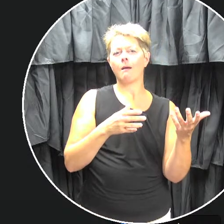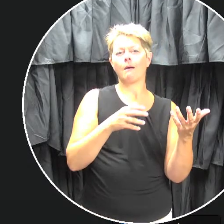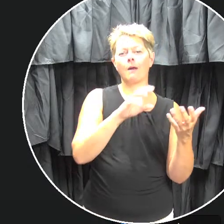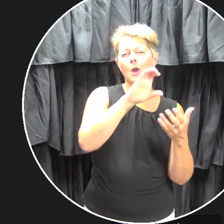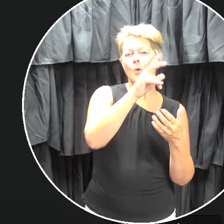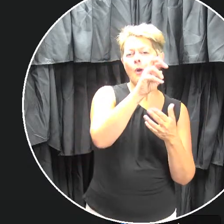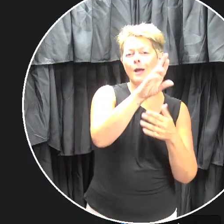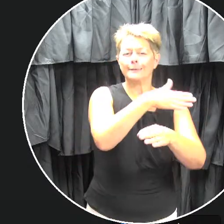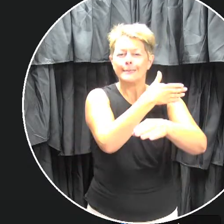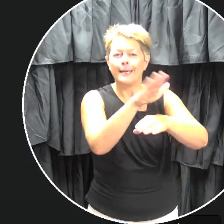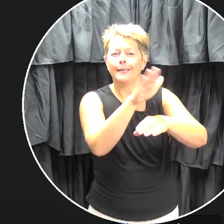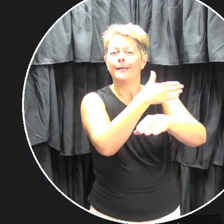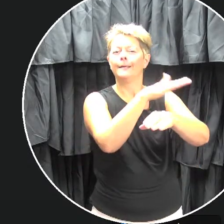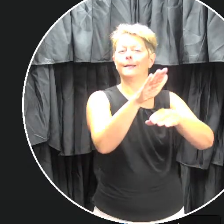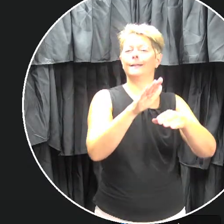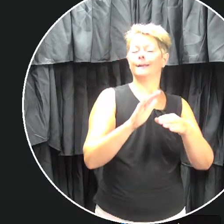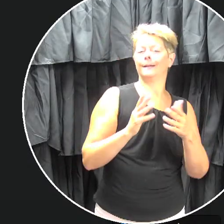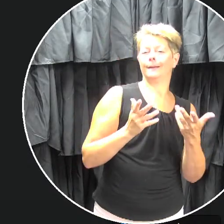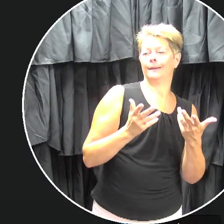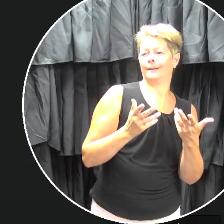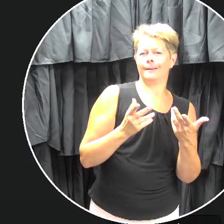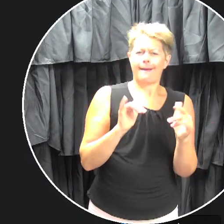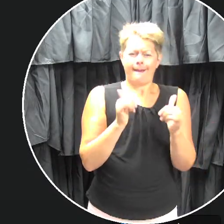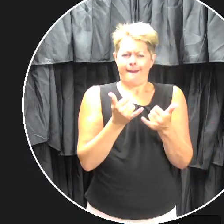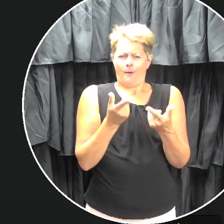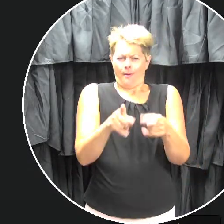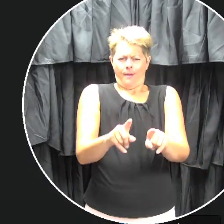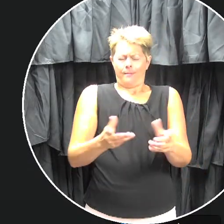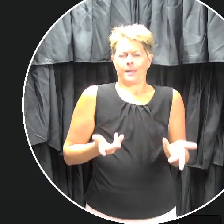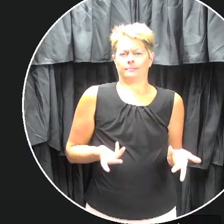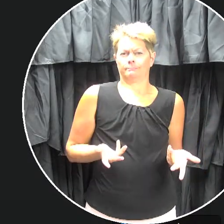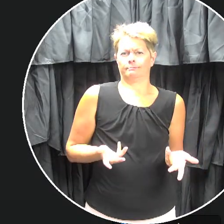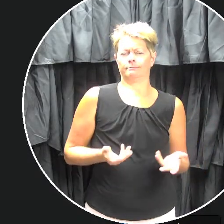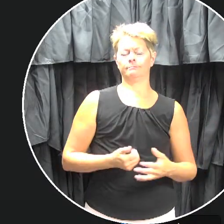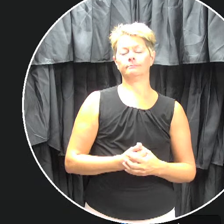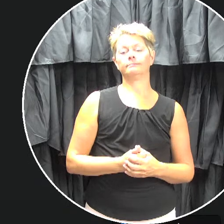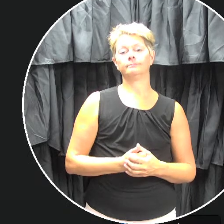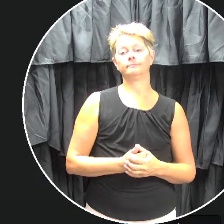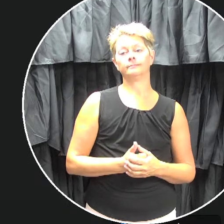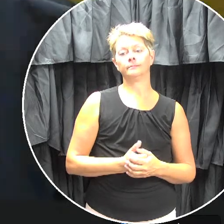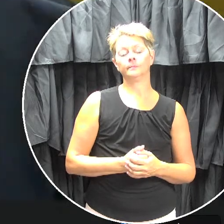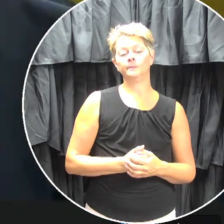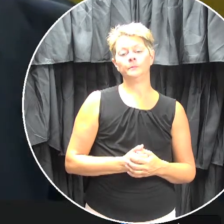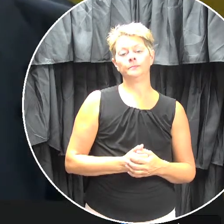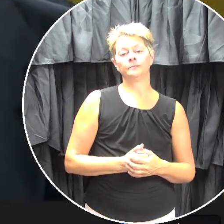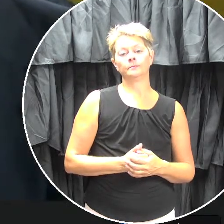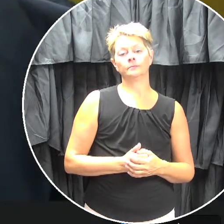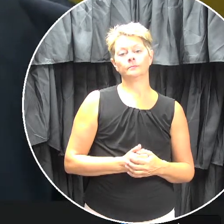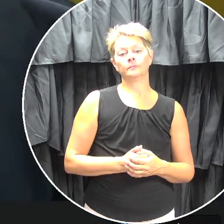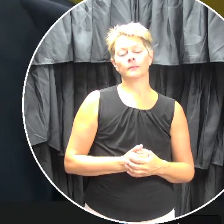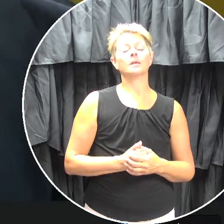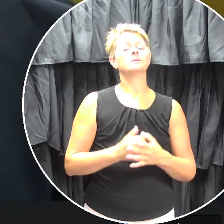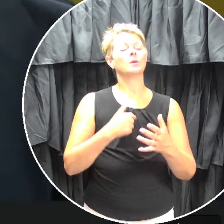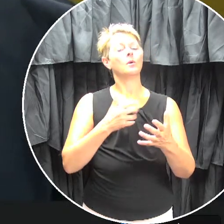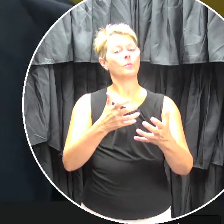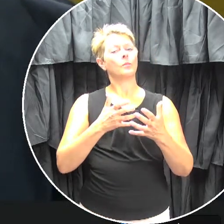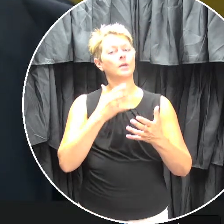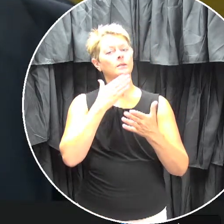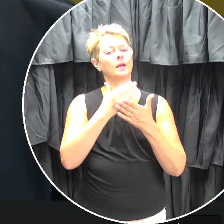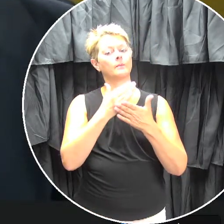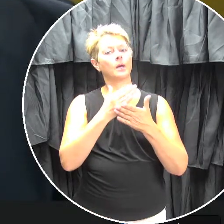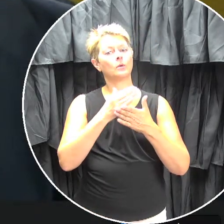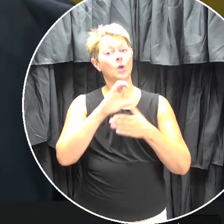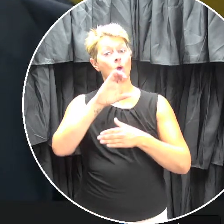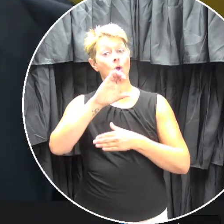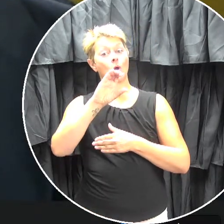practice. How will those be able to take place safely? So I want to differentiate between